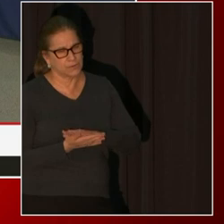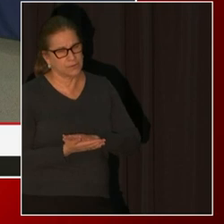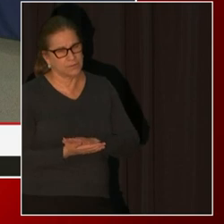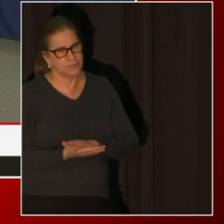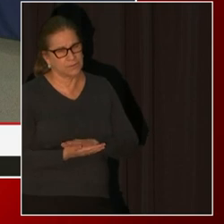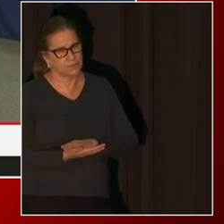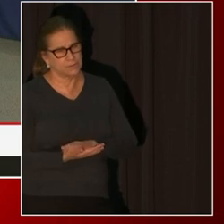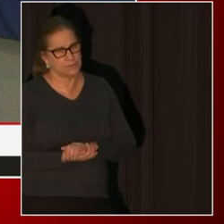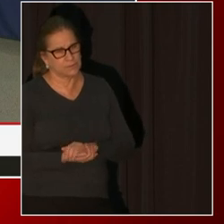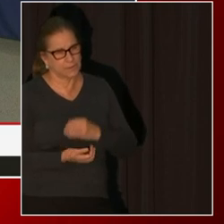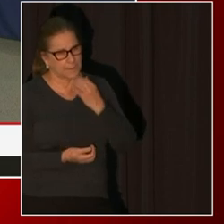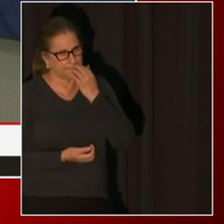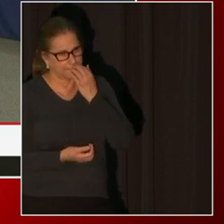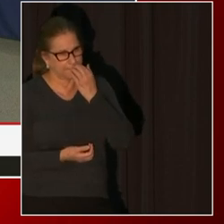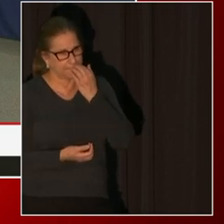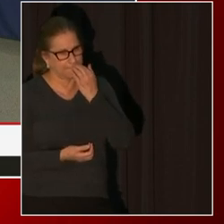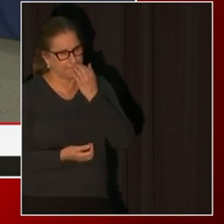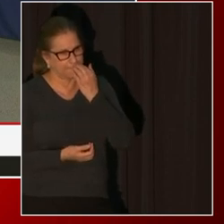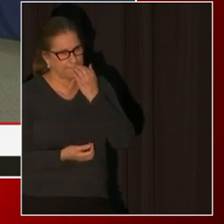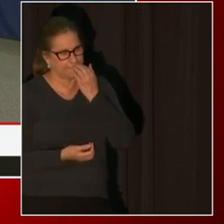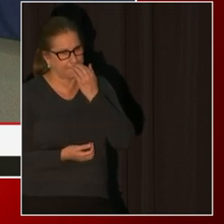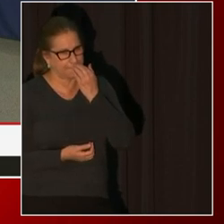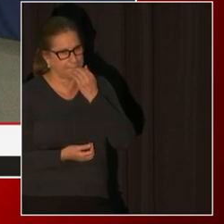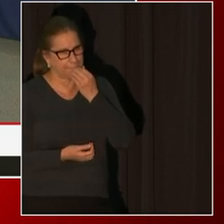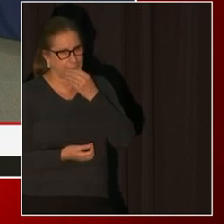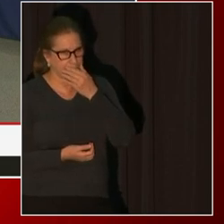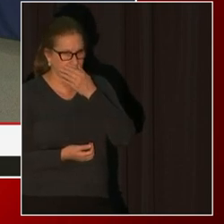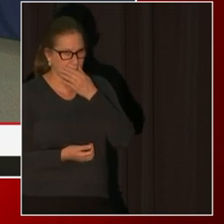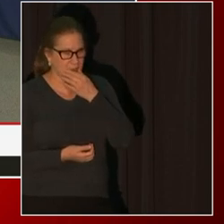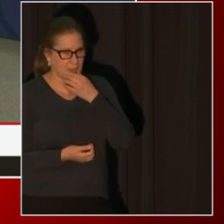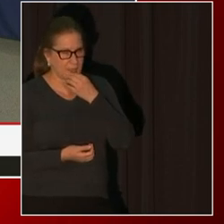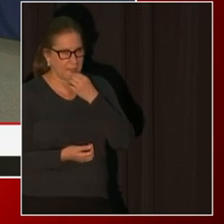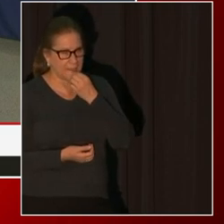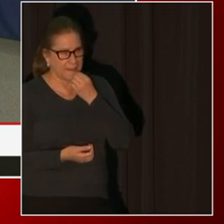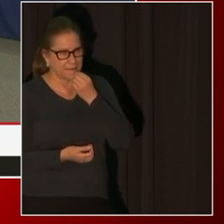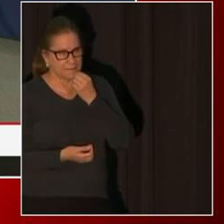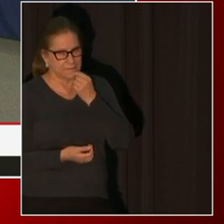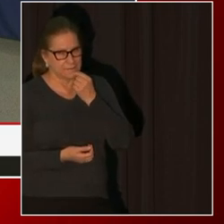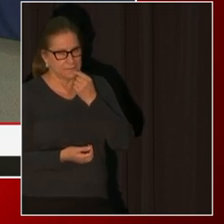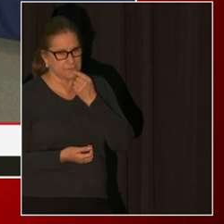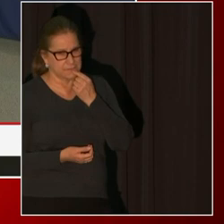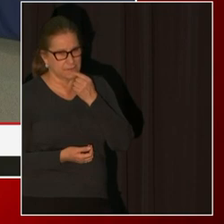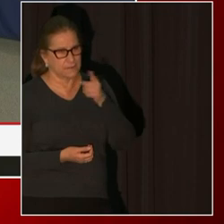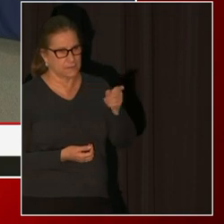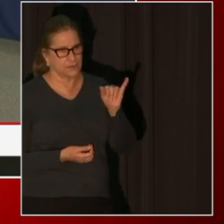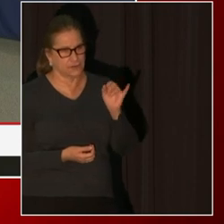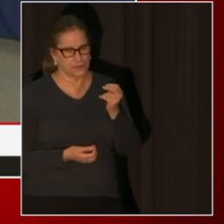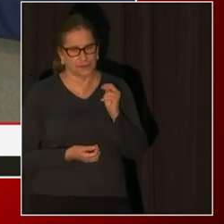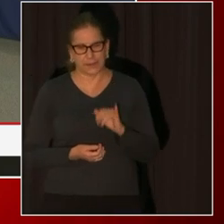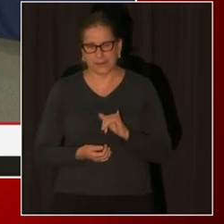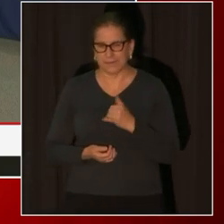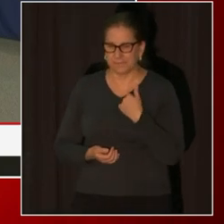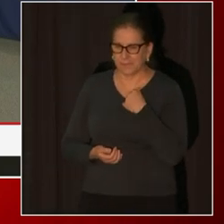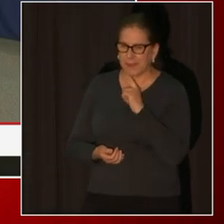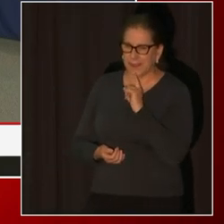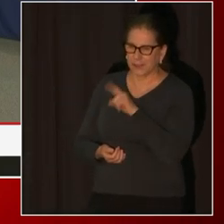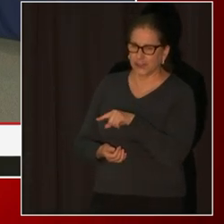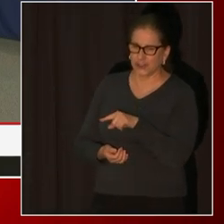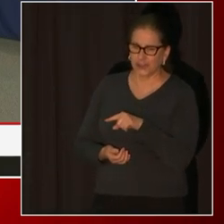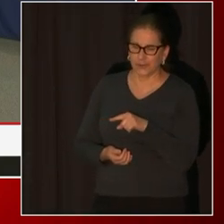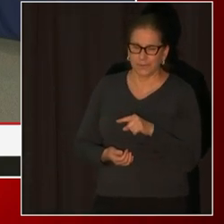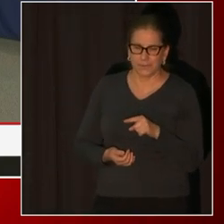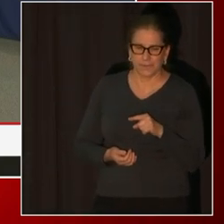and then be prepared for questions tomorrow? Yes. Sure. So I can talk a little bit about BARD. So there's